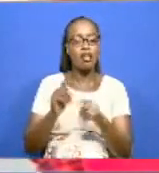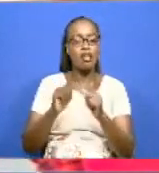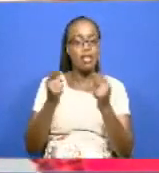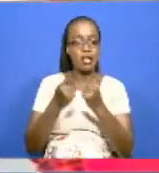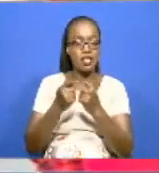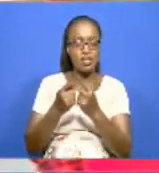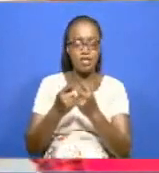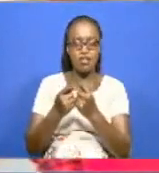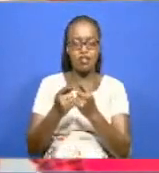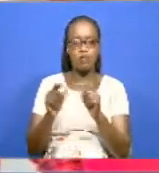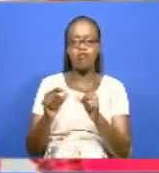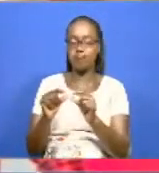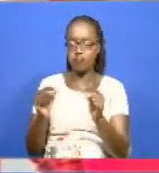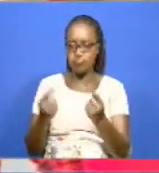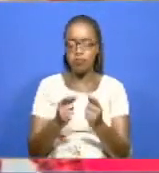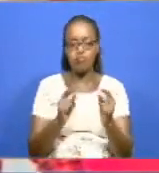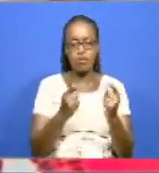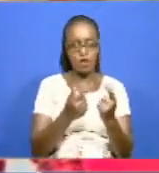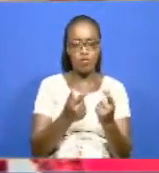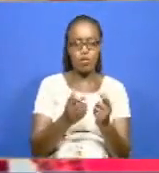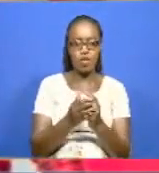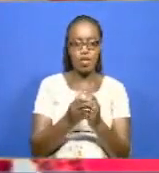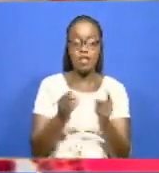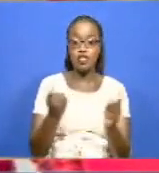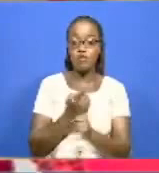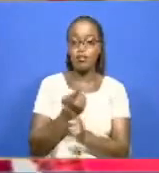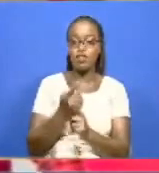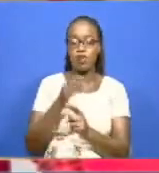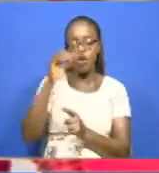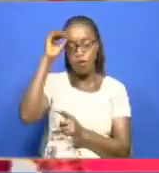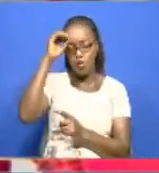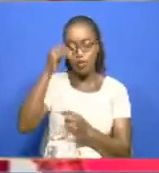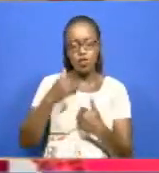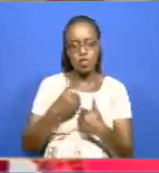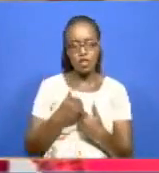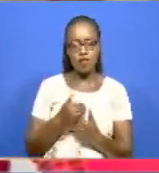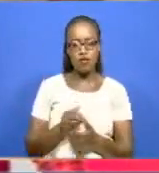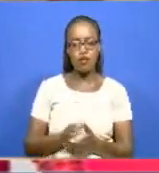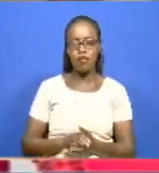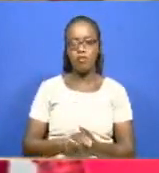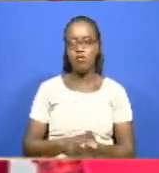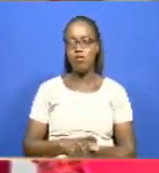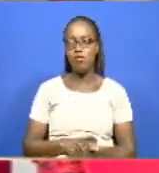The guidelines have since sparked varied opinions. Betty Kiptum, Channel One News.